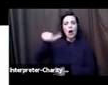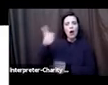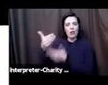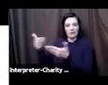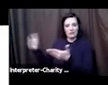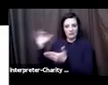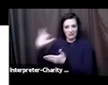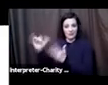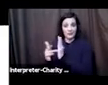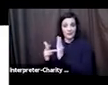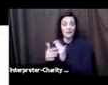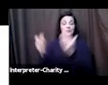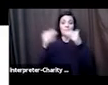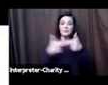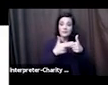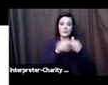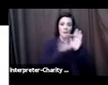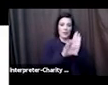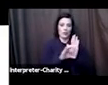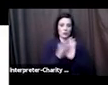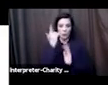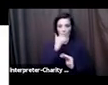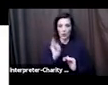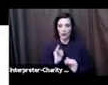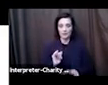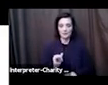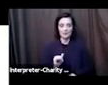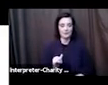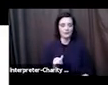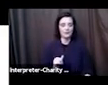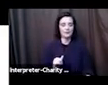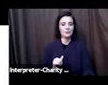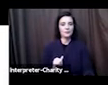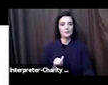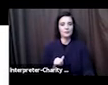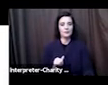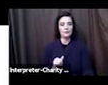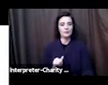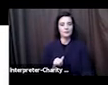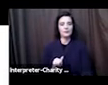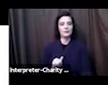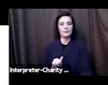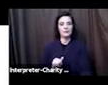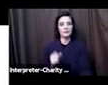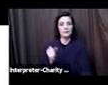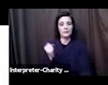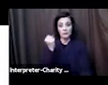believe the next slide, we can see some pictures. Yep, here we go. So again, we're not looking at the hierarchy. Just because the high-tech